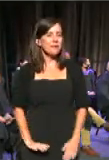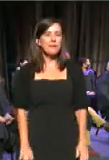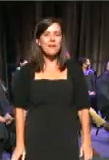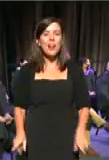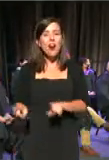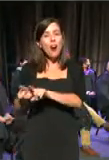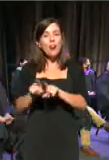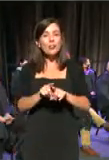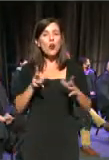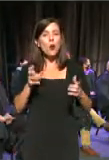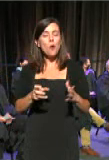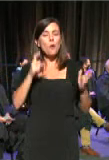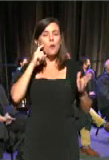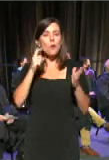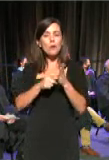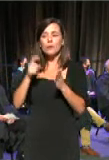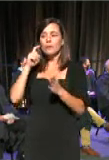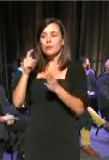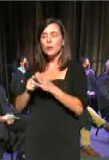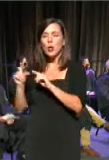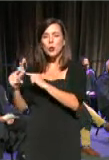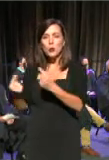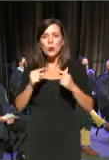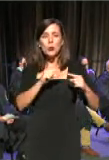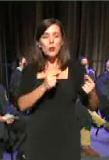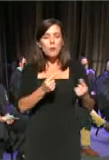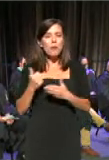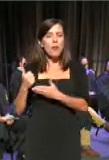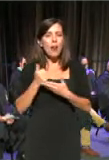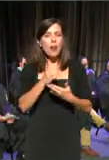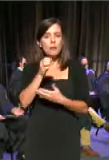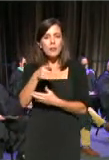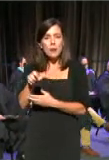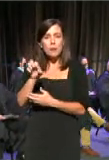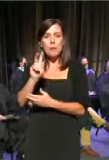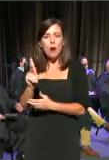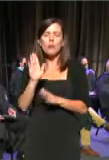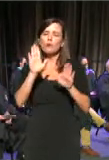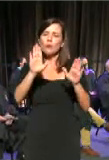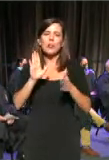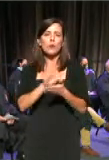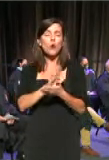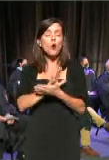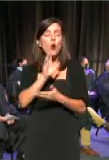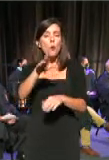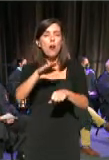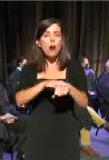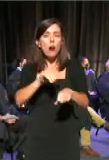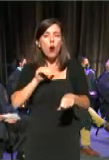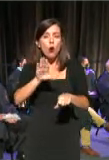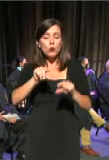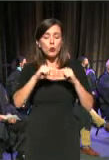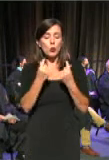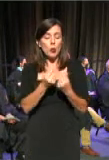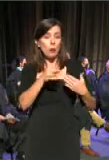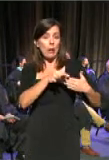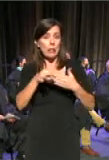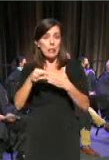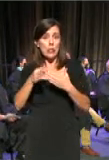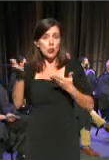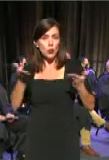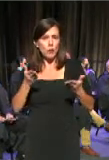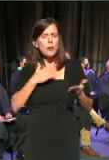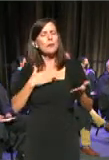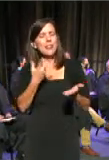I'd also like to recognize several groups of people who make Cypress Park a great school. When I call your category of leadership and service,